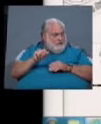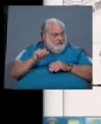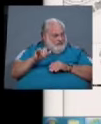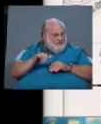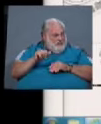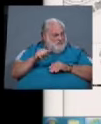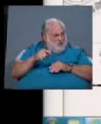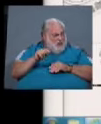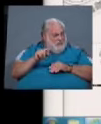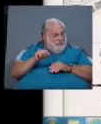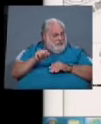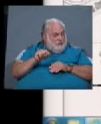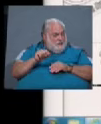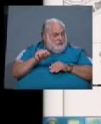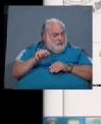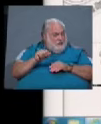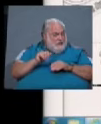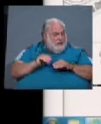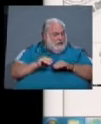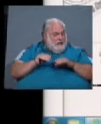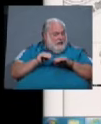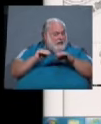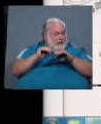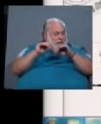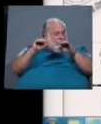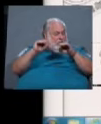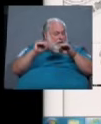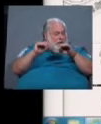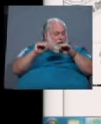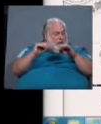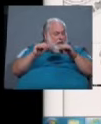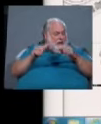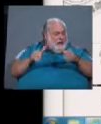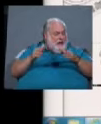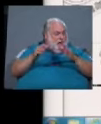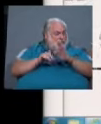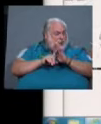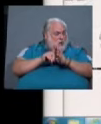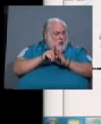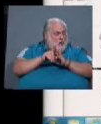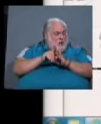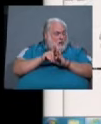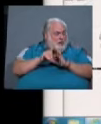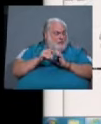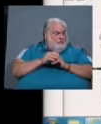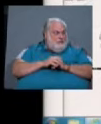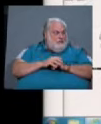a multi-level? How tall is it?